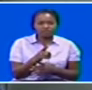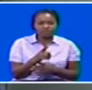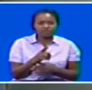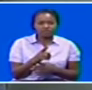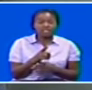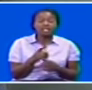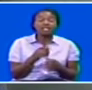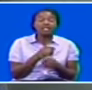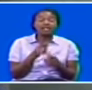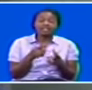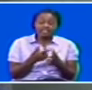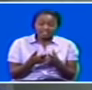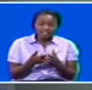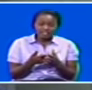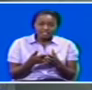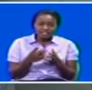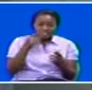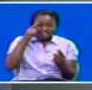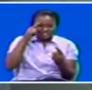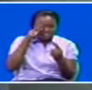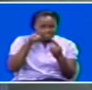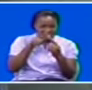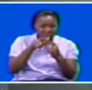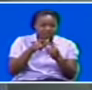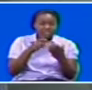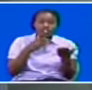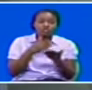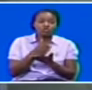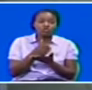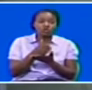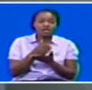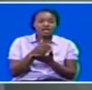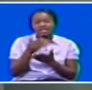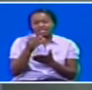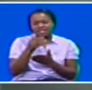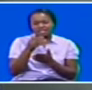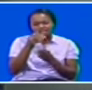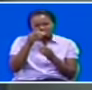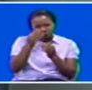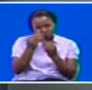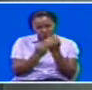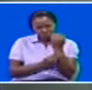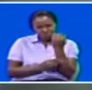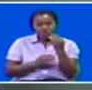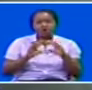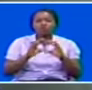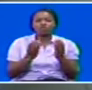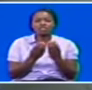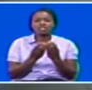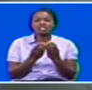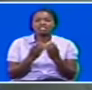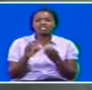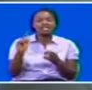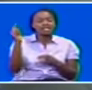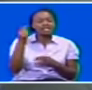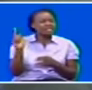It is geared at ensuring that the marginalized communities of Kenya will never sit on the high